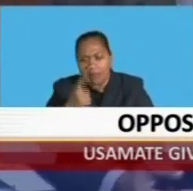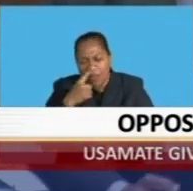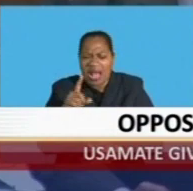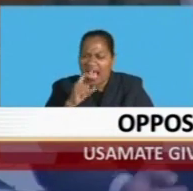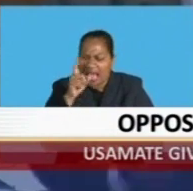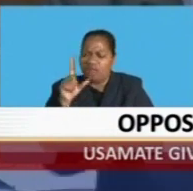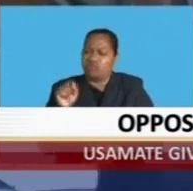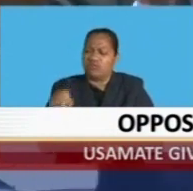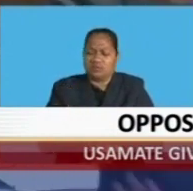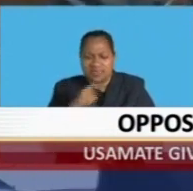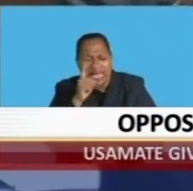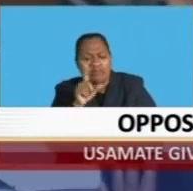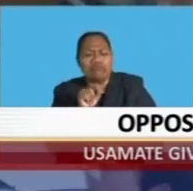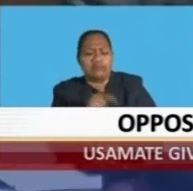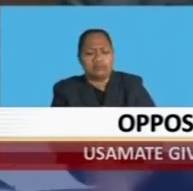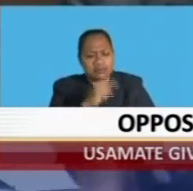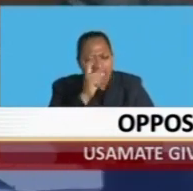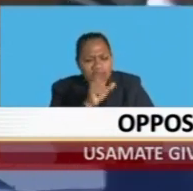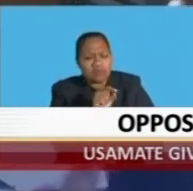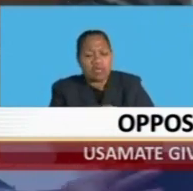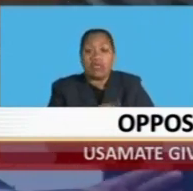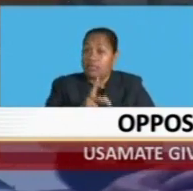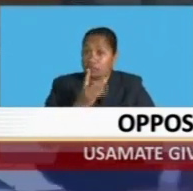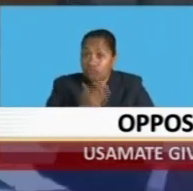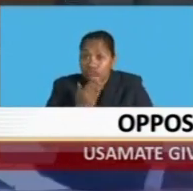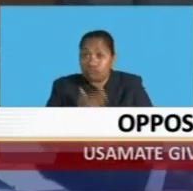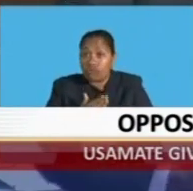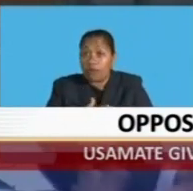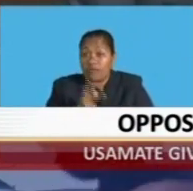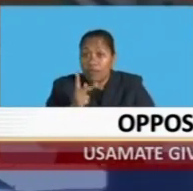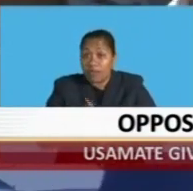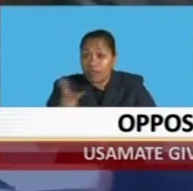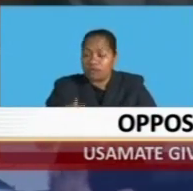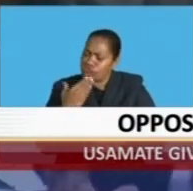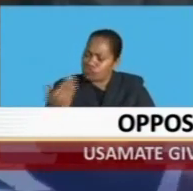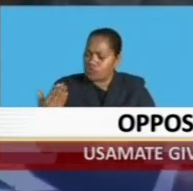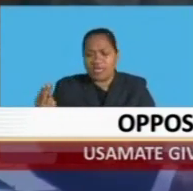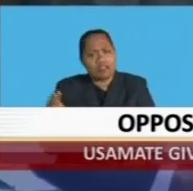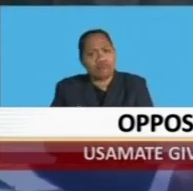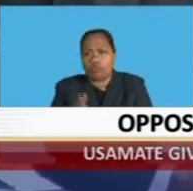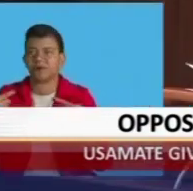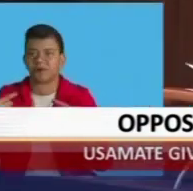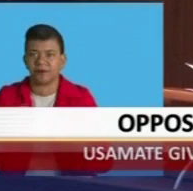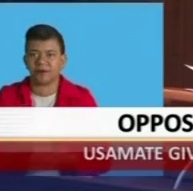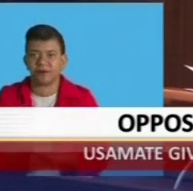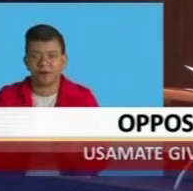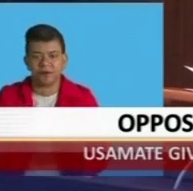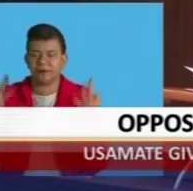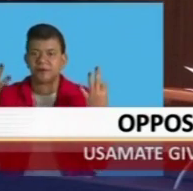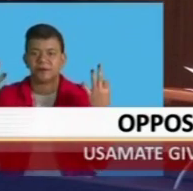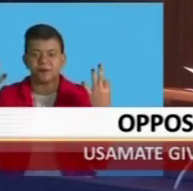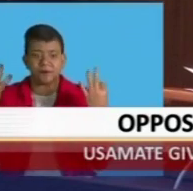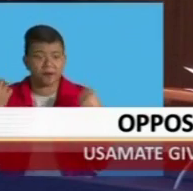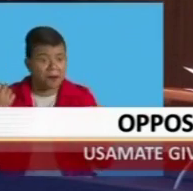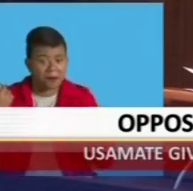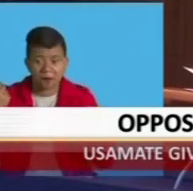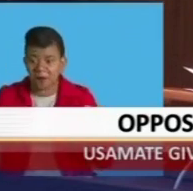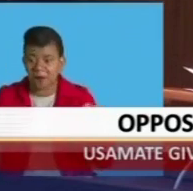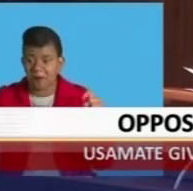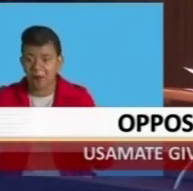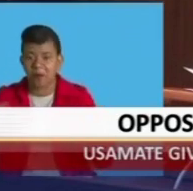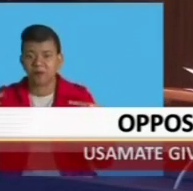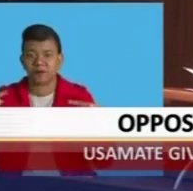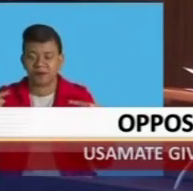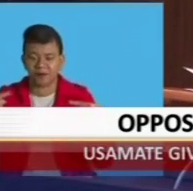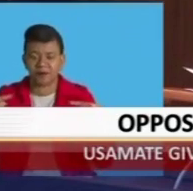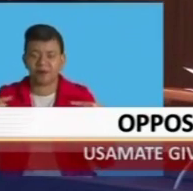do their job. The job of a parliamentarian to speak the truth. So stop saying those kinds of words. Speaker of Parliament Ratu Epeli